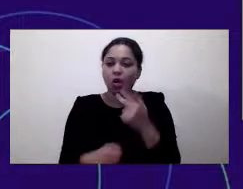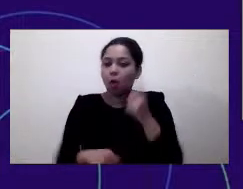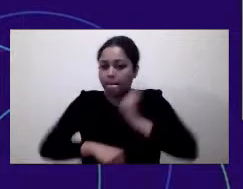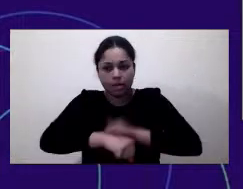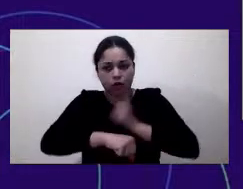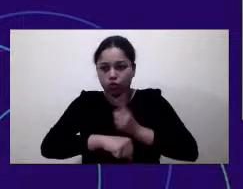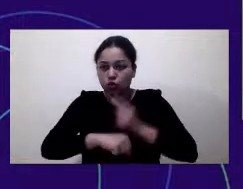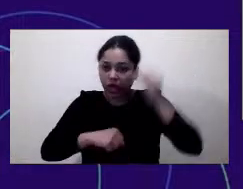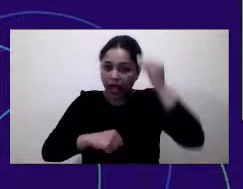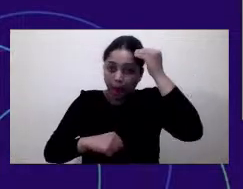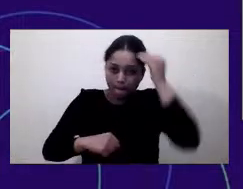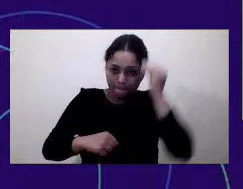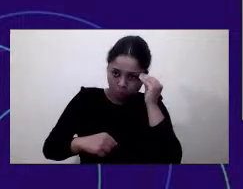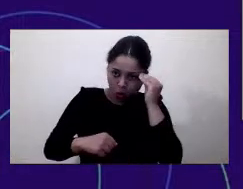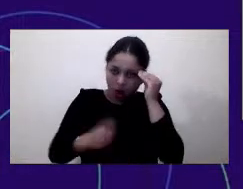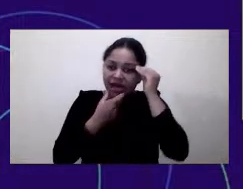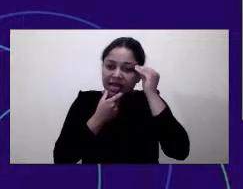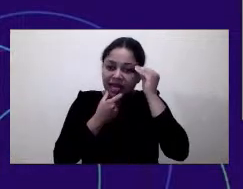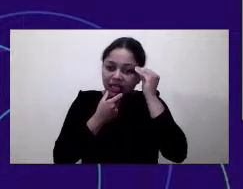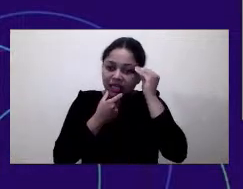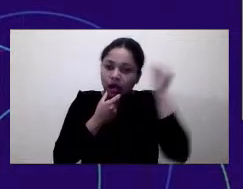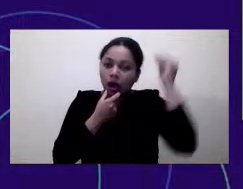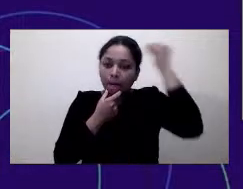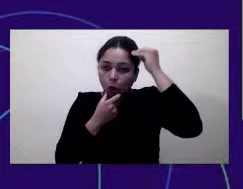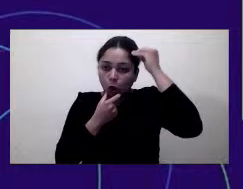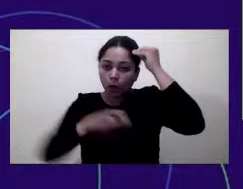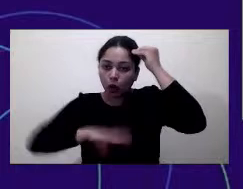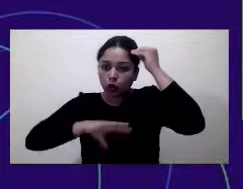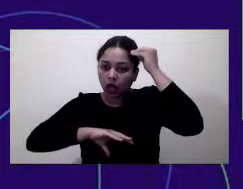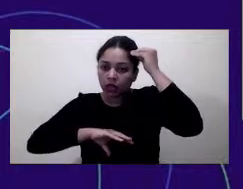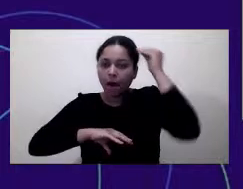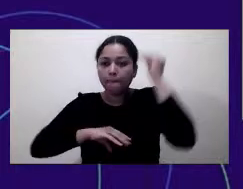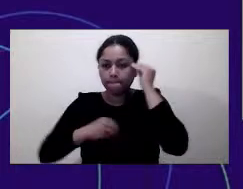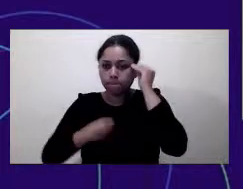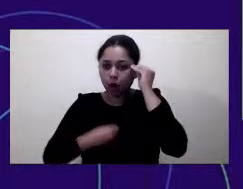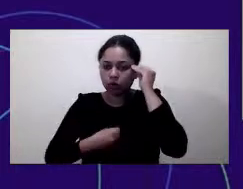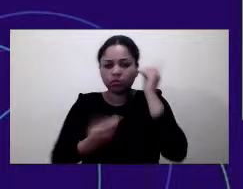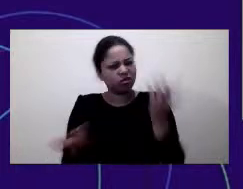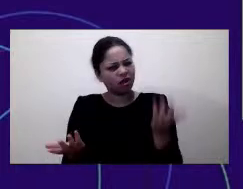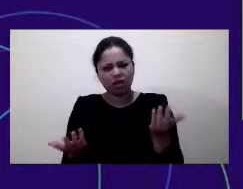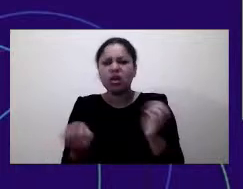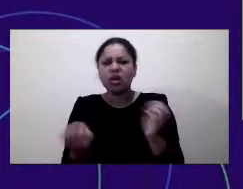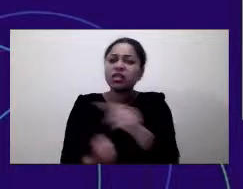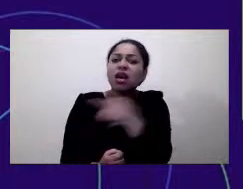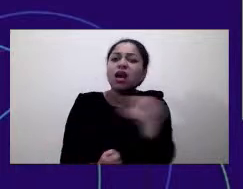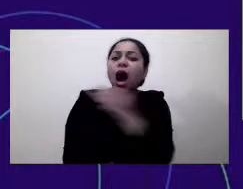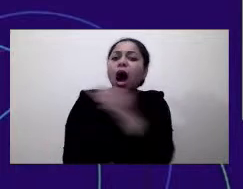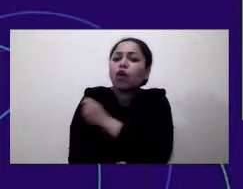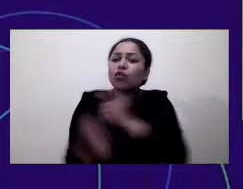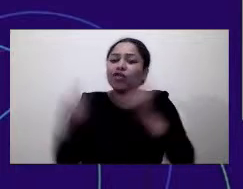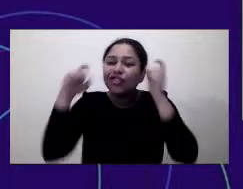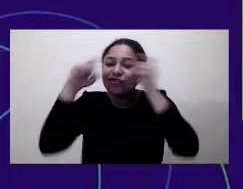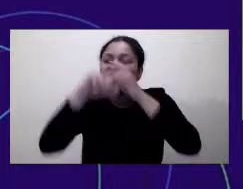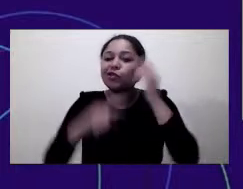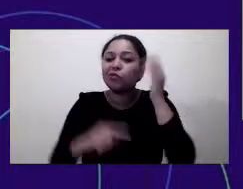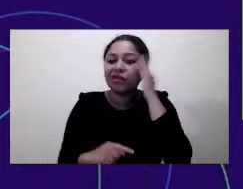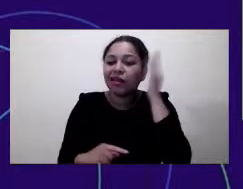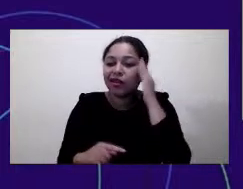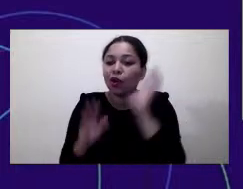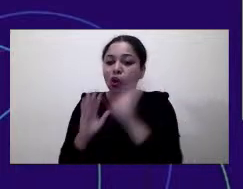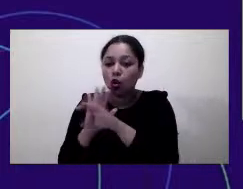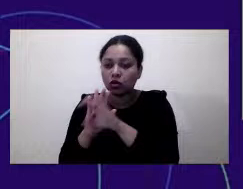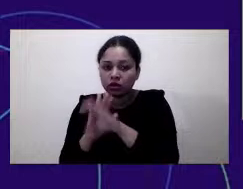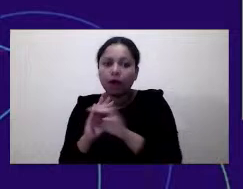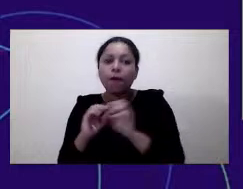we can use that in our favor. If students are having a hard time understanding some of the concepts, we can use their